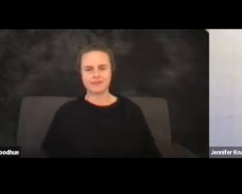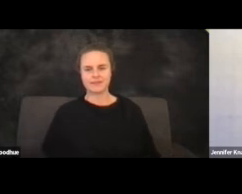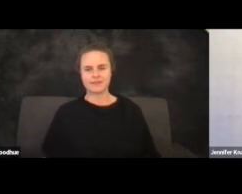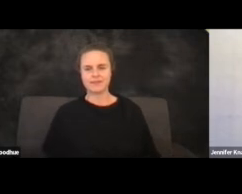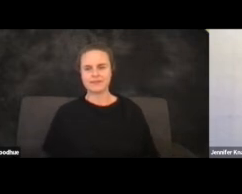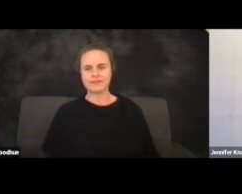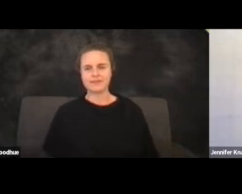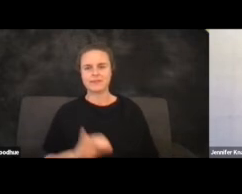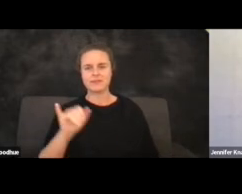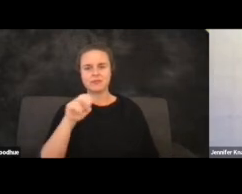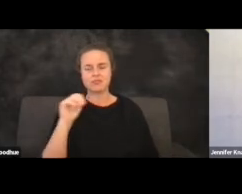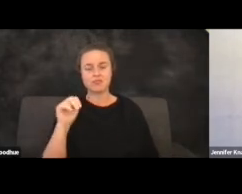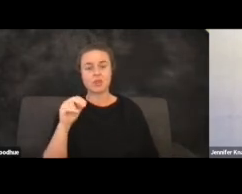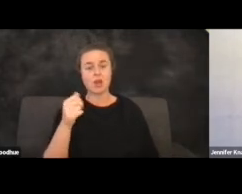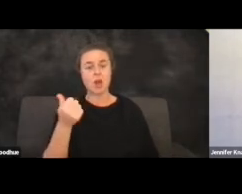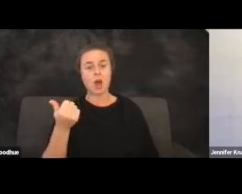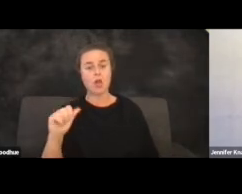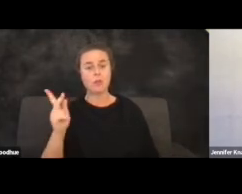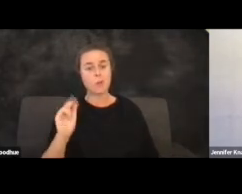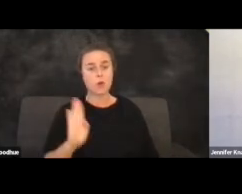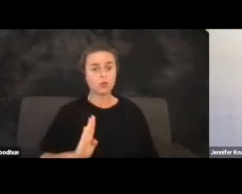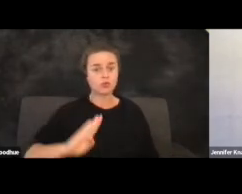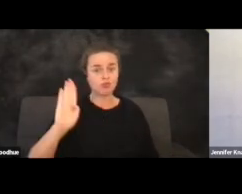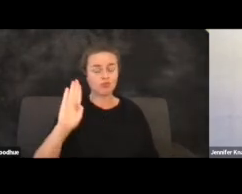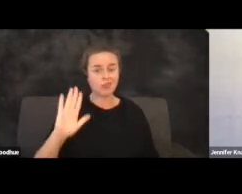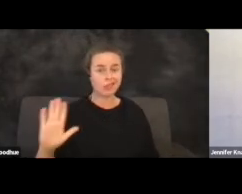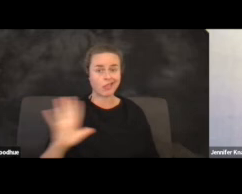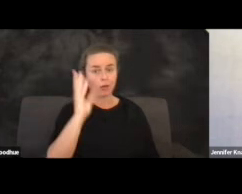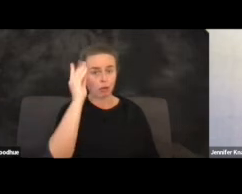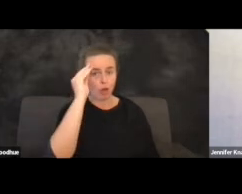Other thoughts or observations, takeaways?